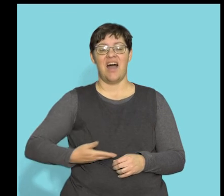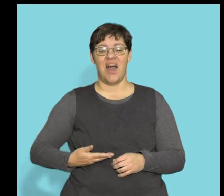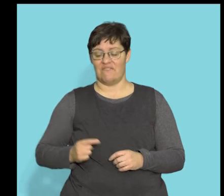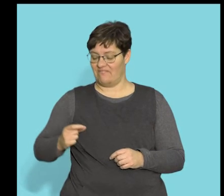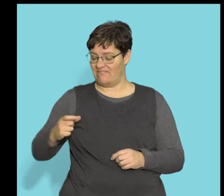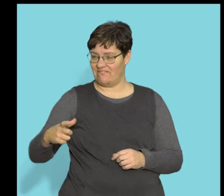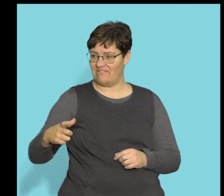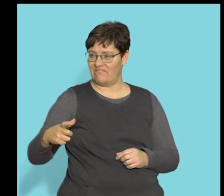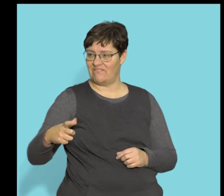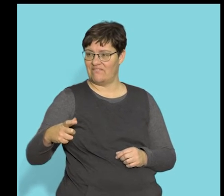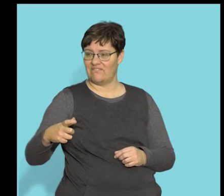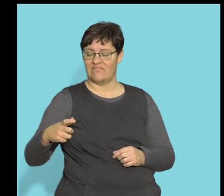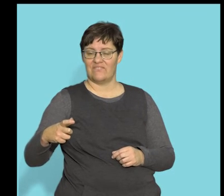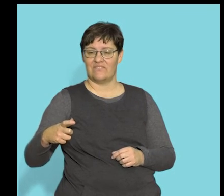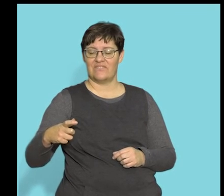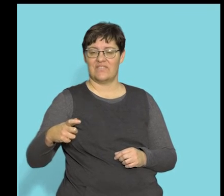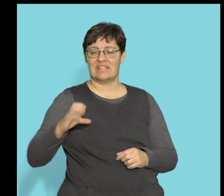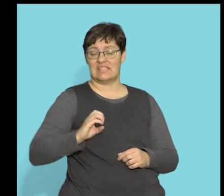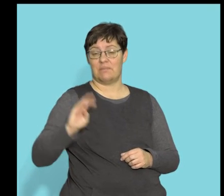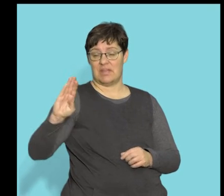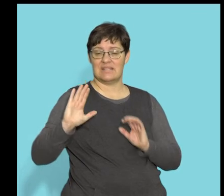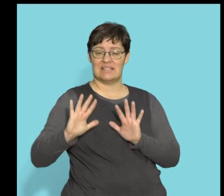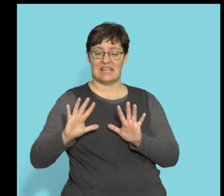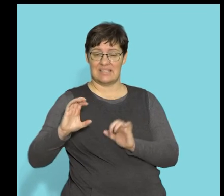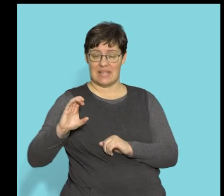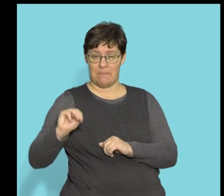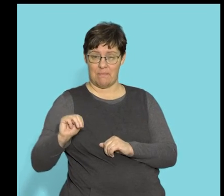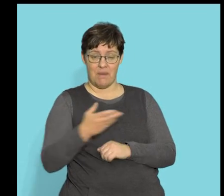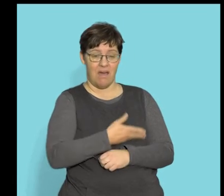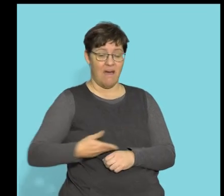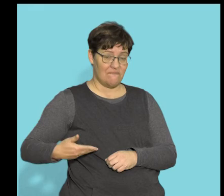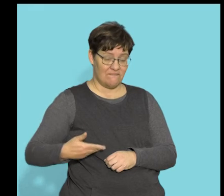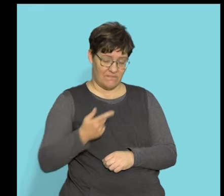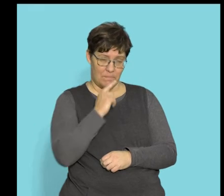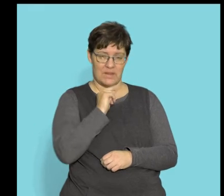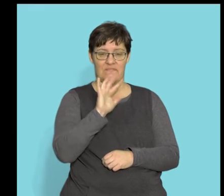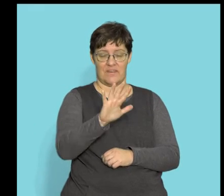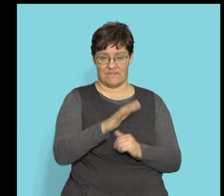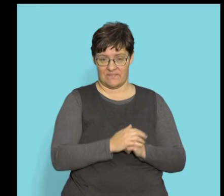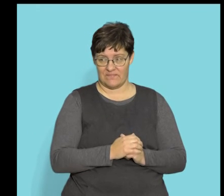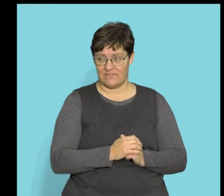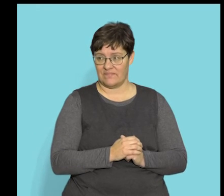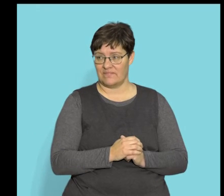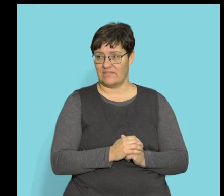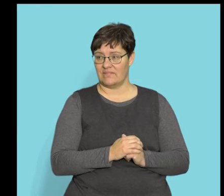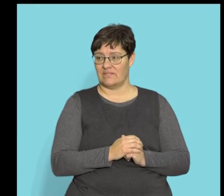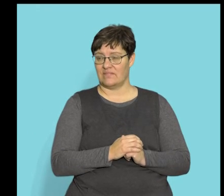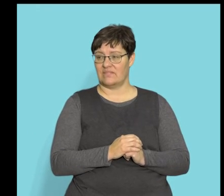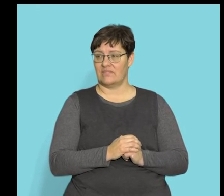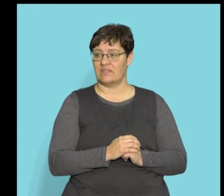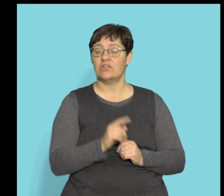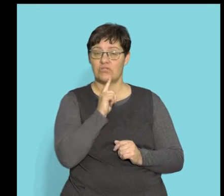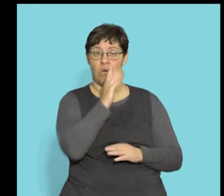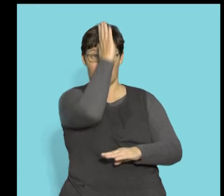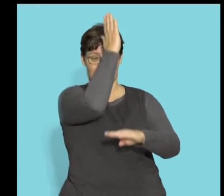is half of 10 centimeters. So the base is going to be 5 centimeters, because we know that the perpendicular height